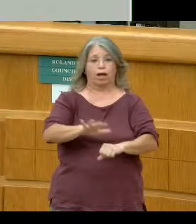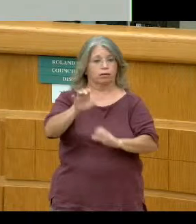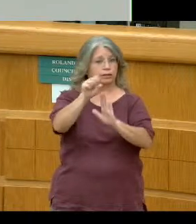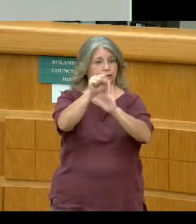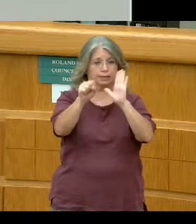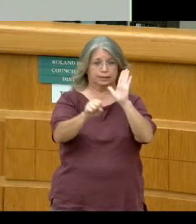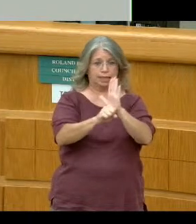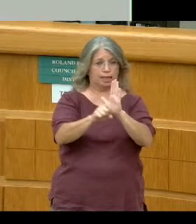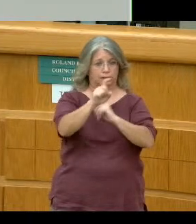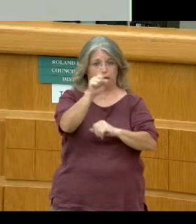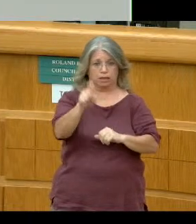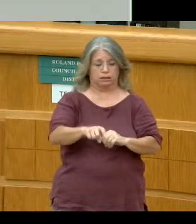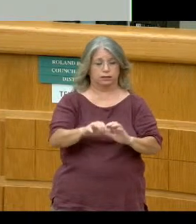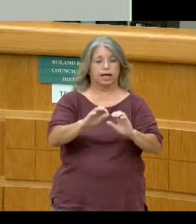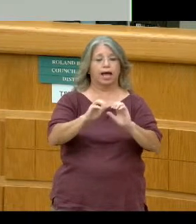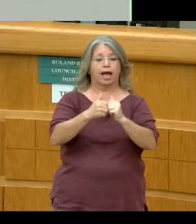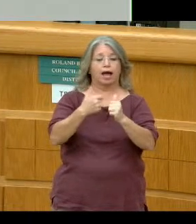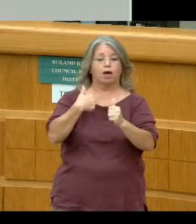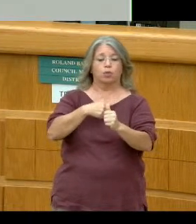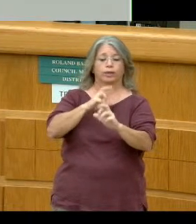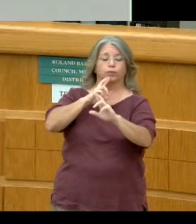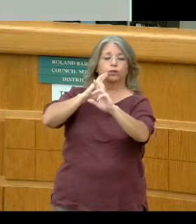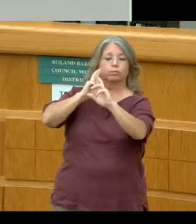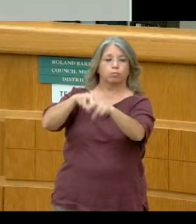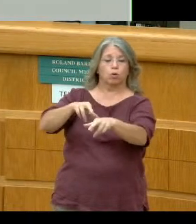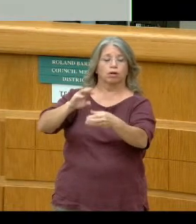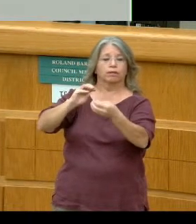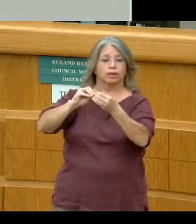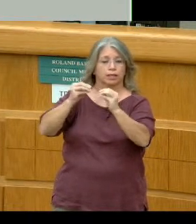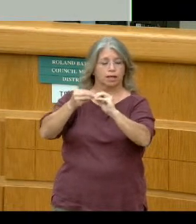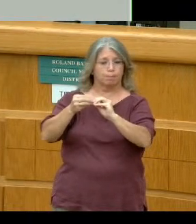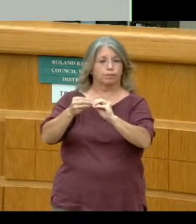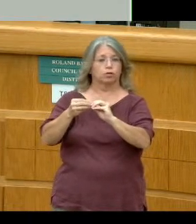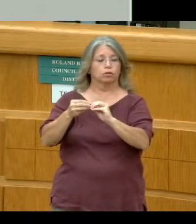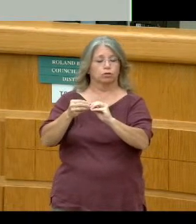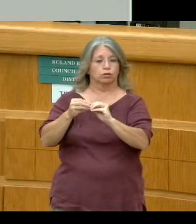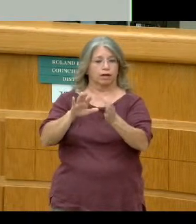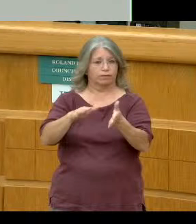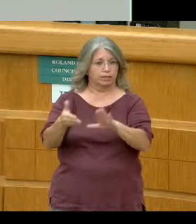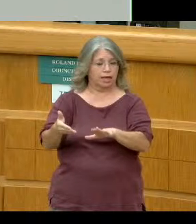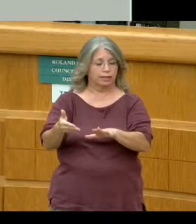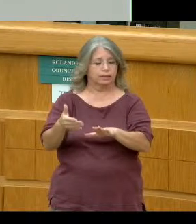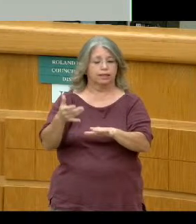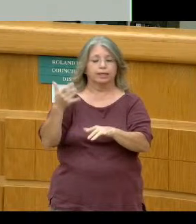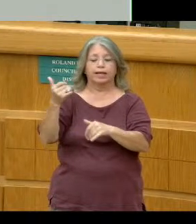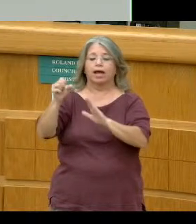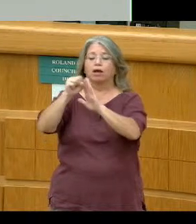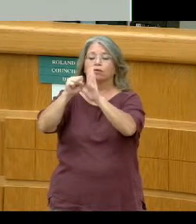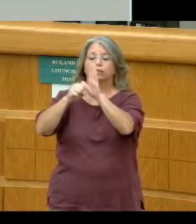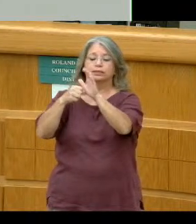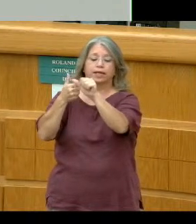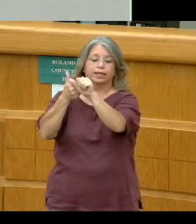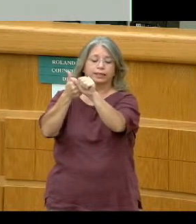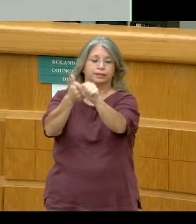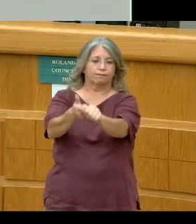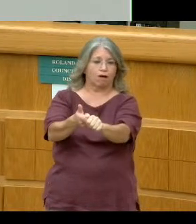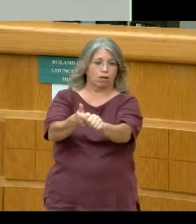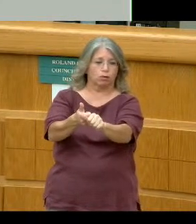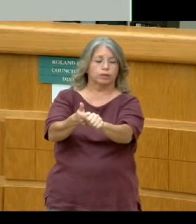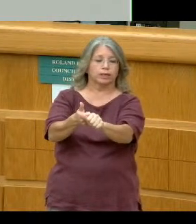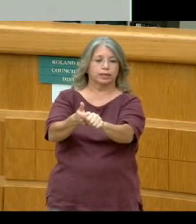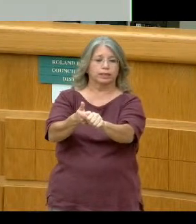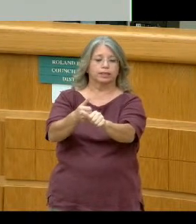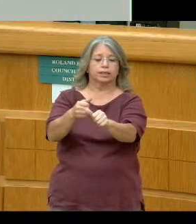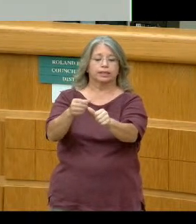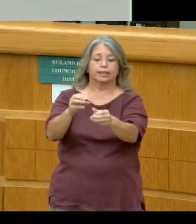and reported. And now they're going off the date on the death certificate rather than the date that the public health directors are able to report